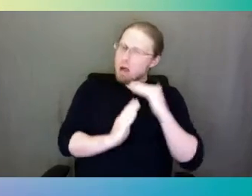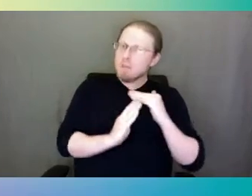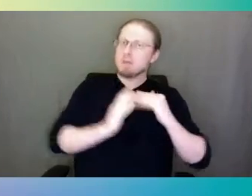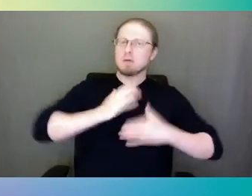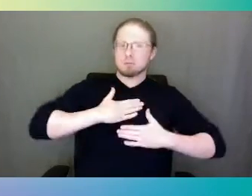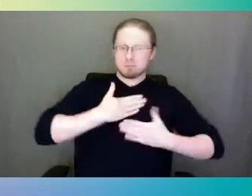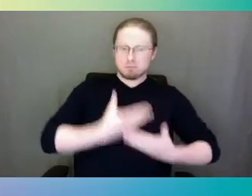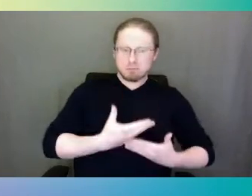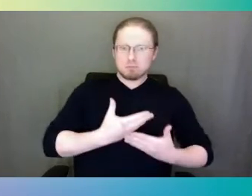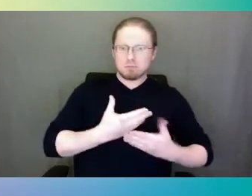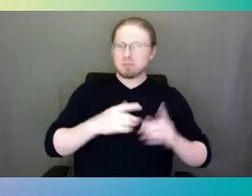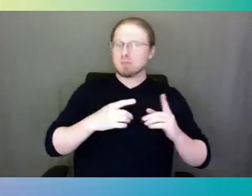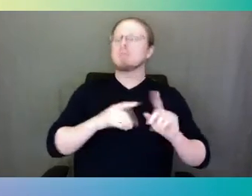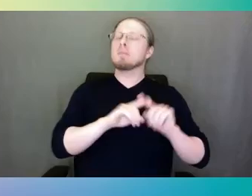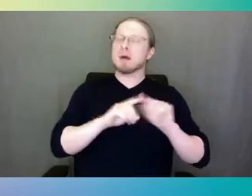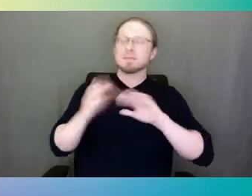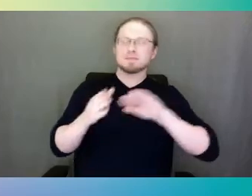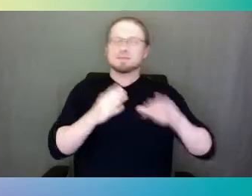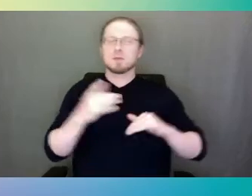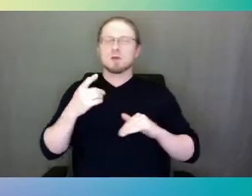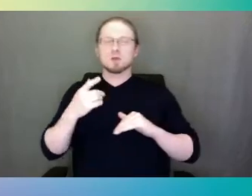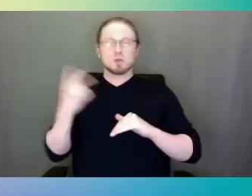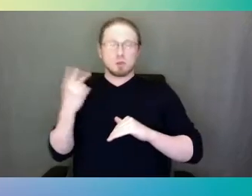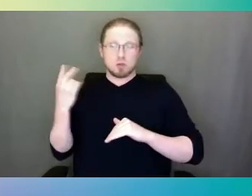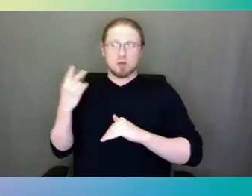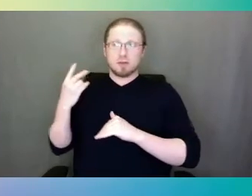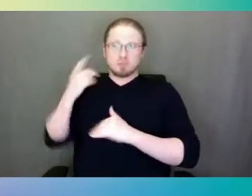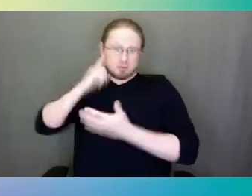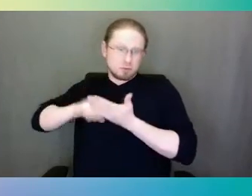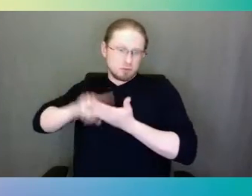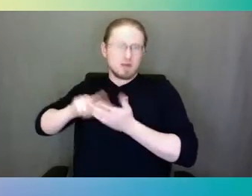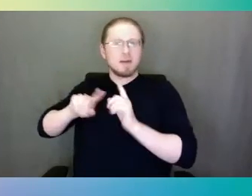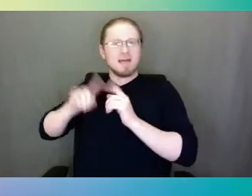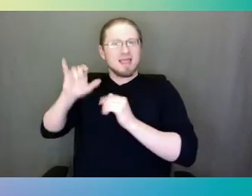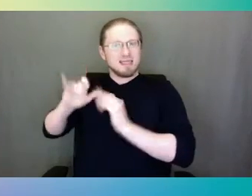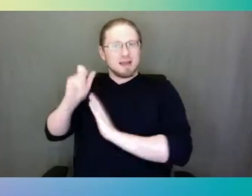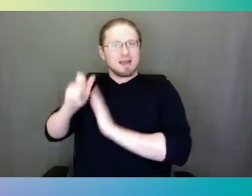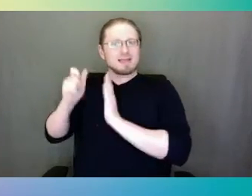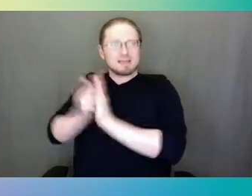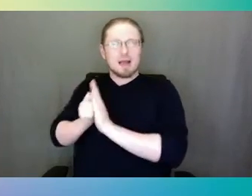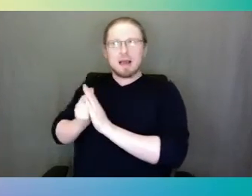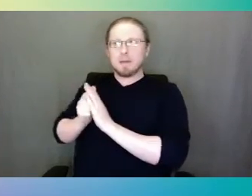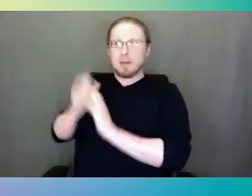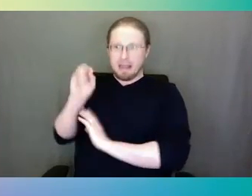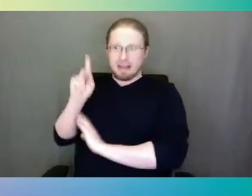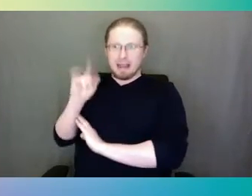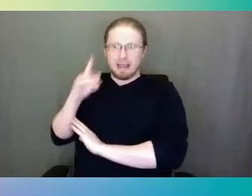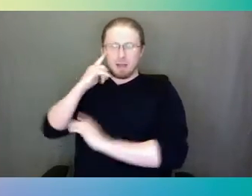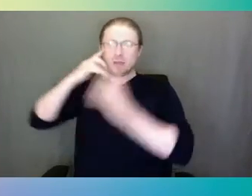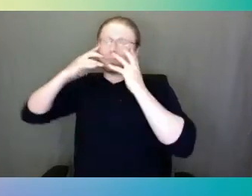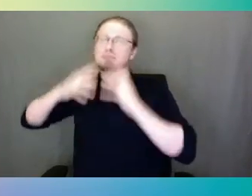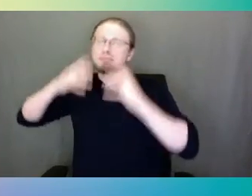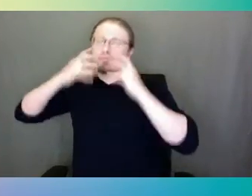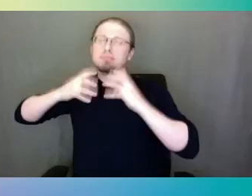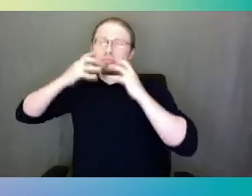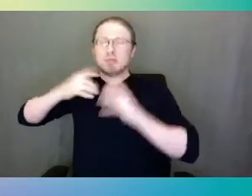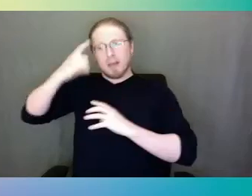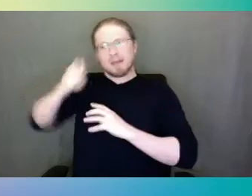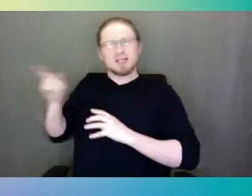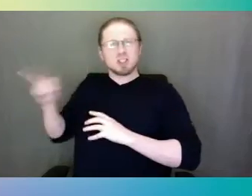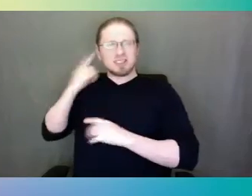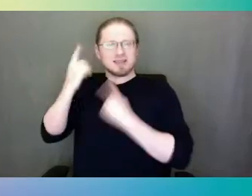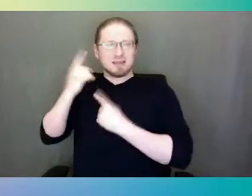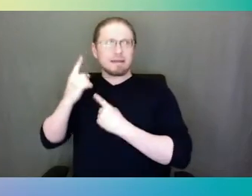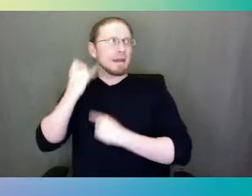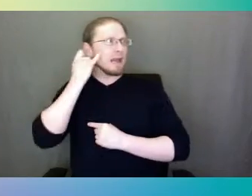at that time, Kathy was in tears because she was thinking of all the damage that wouldn't have been done had this letter been